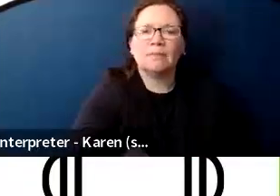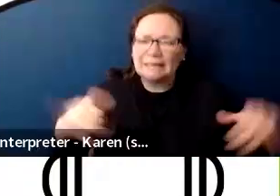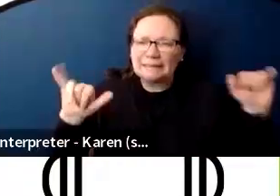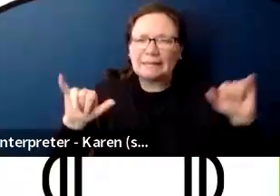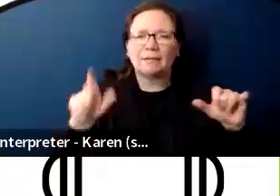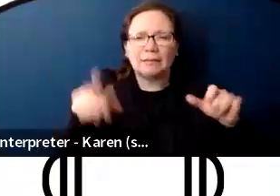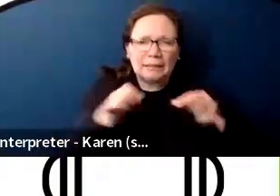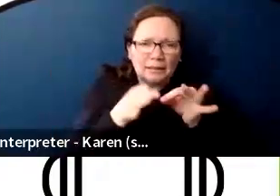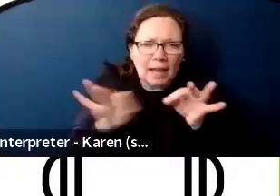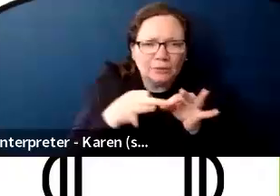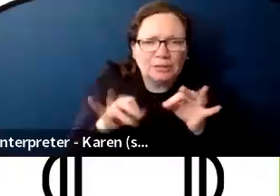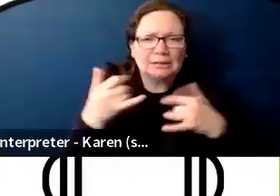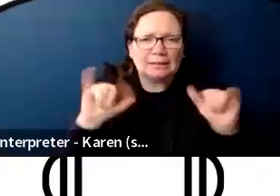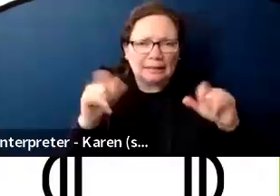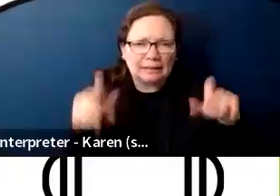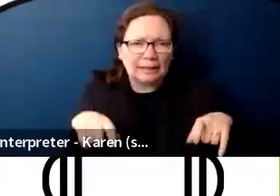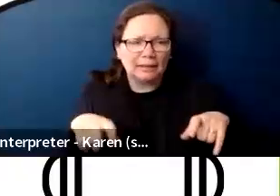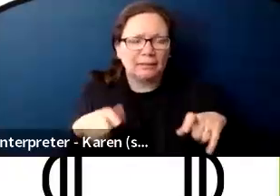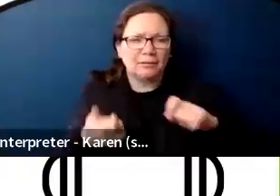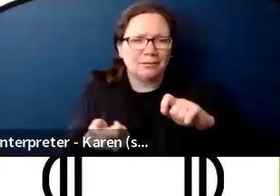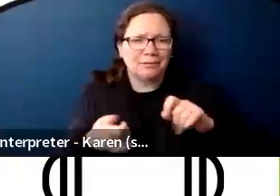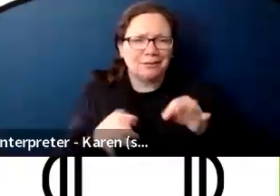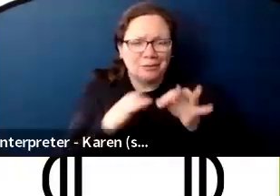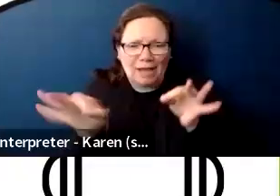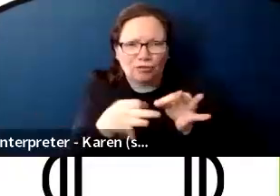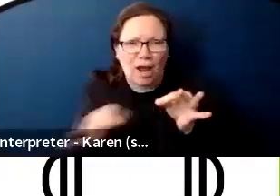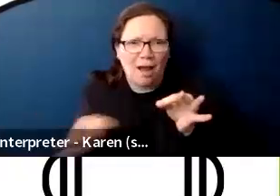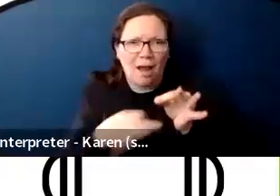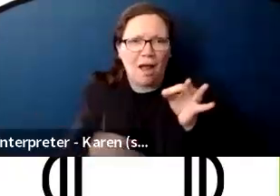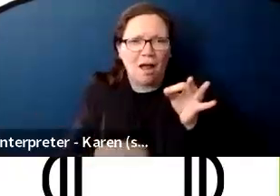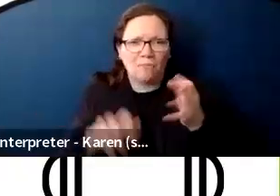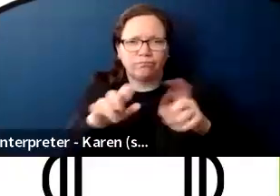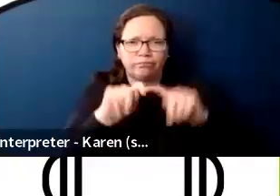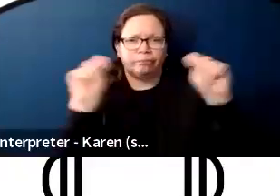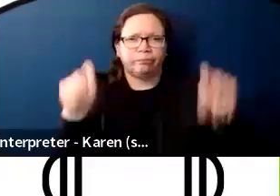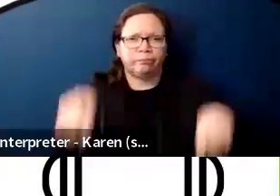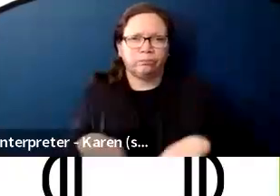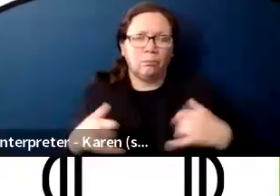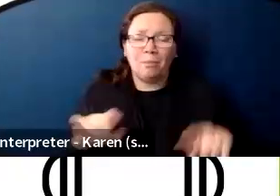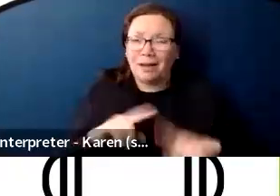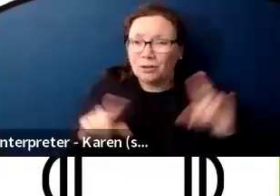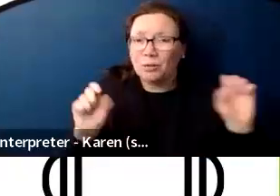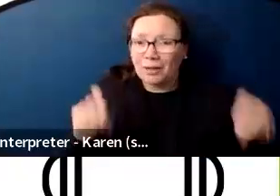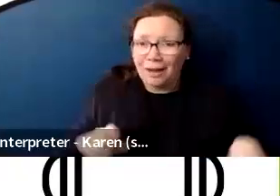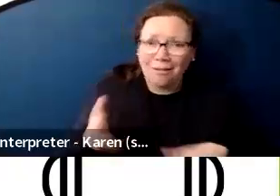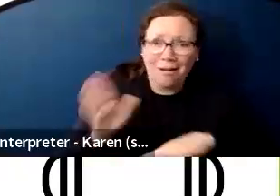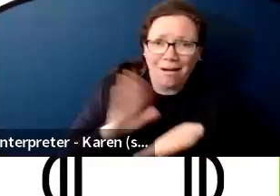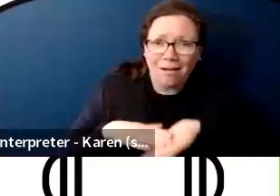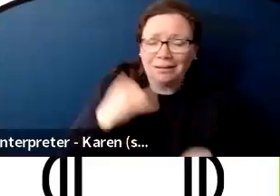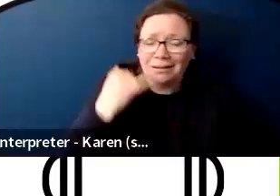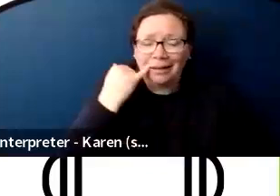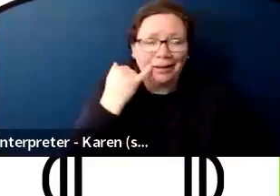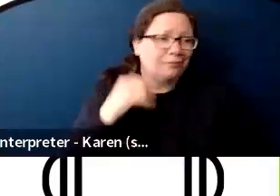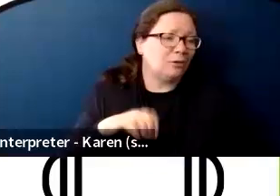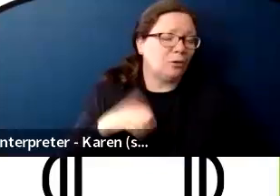but audio description is very cool. You can actually turn this on if you have any streaming channels, Netflix, Amazon